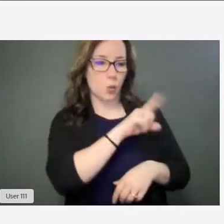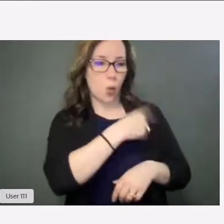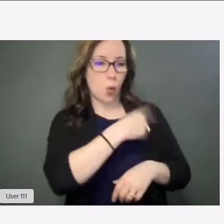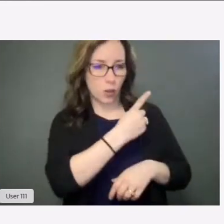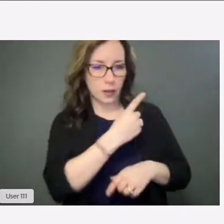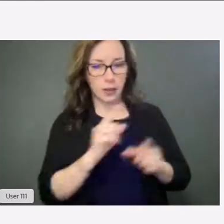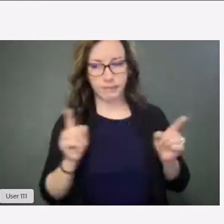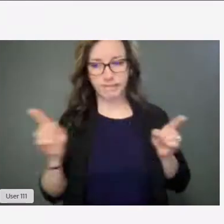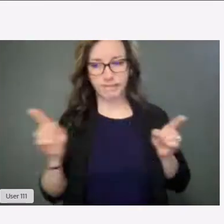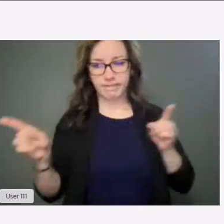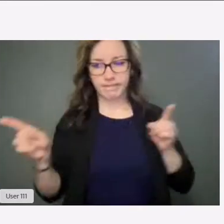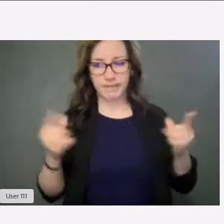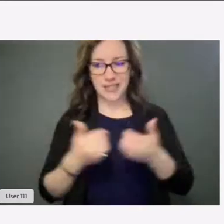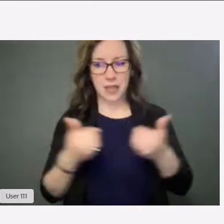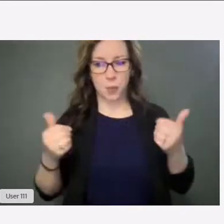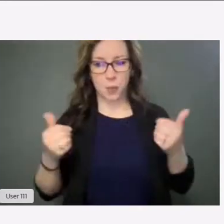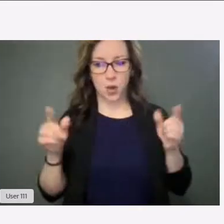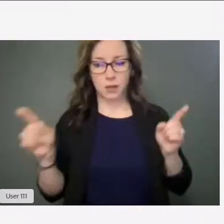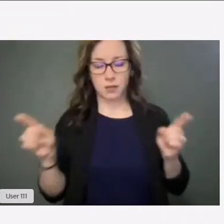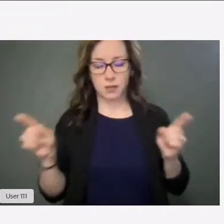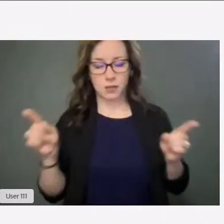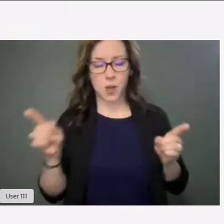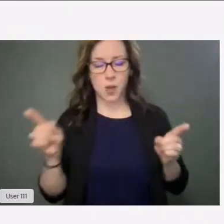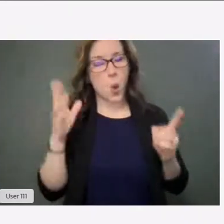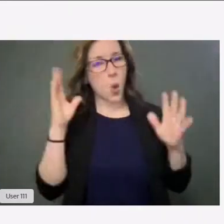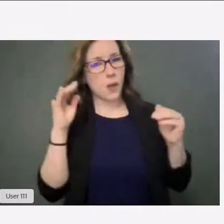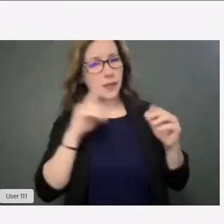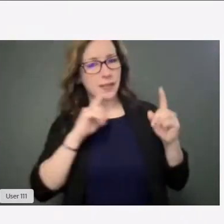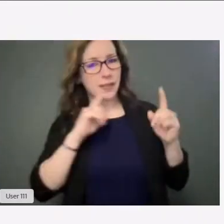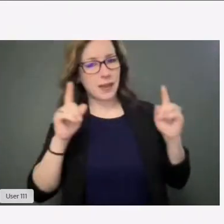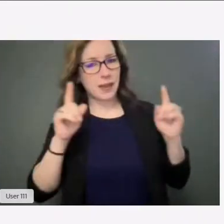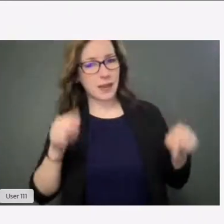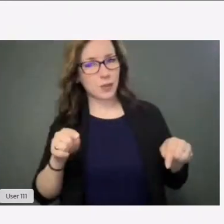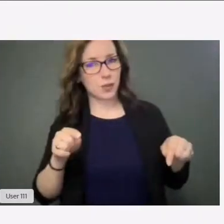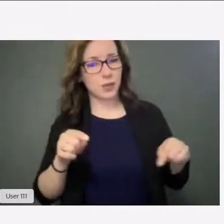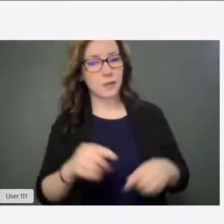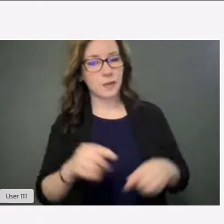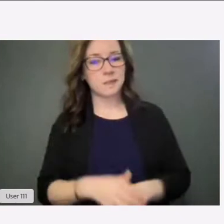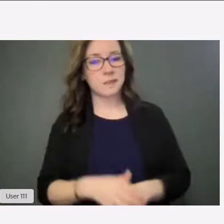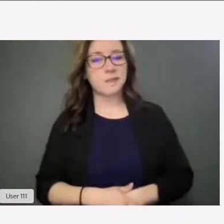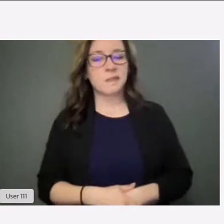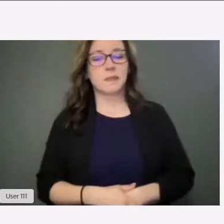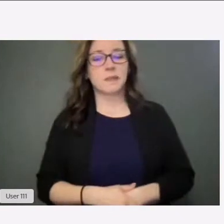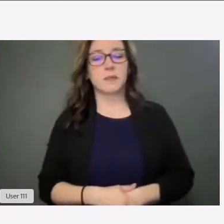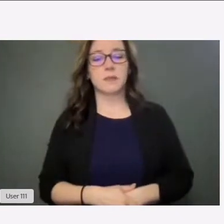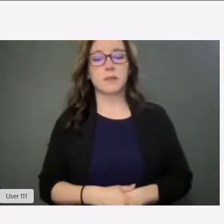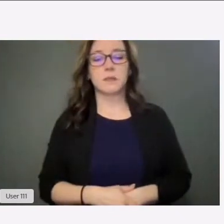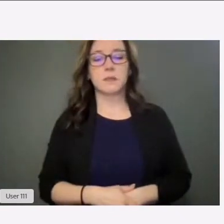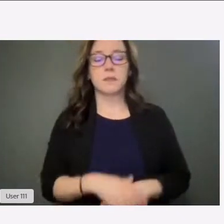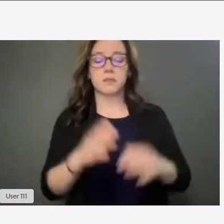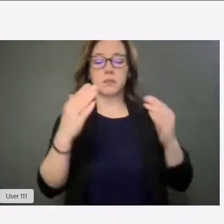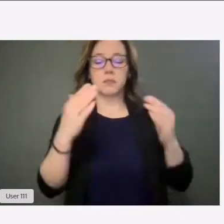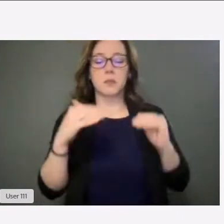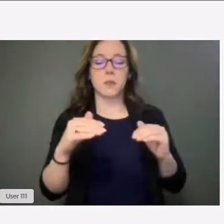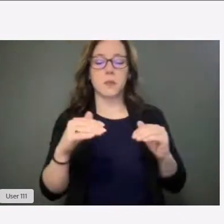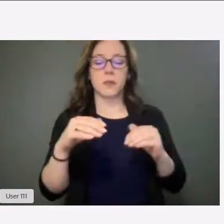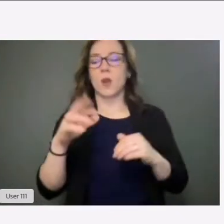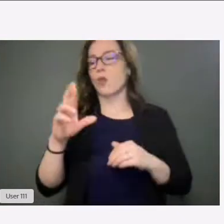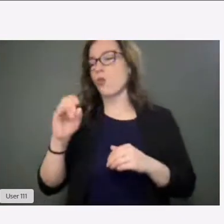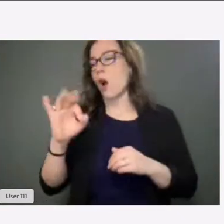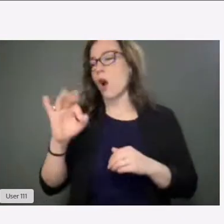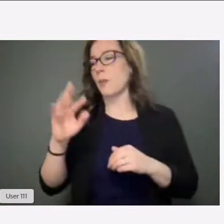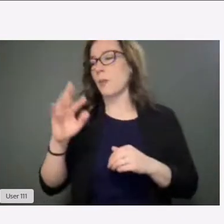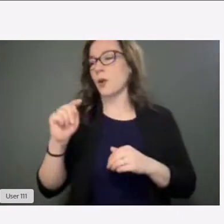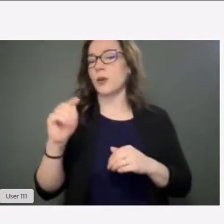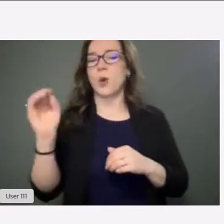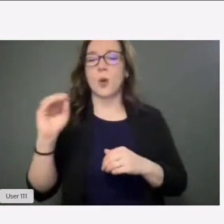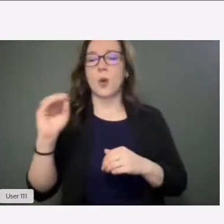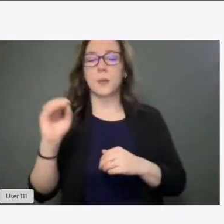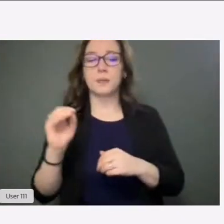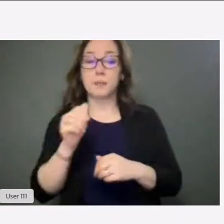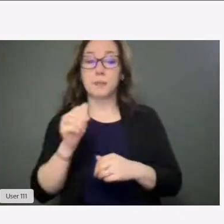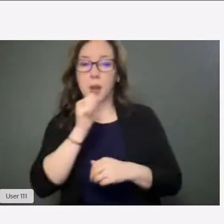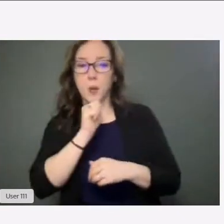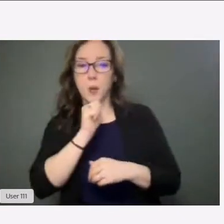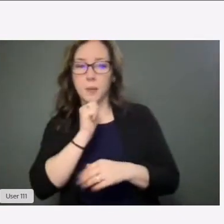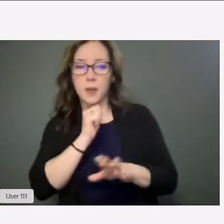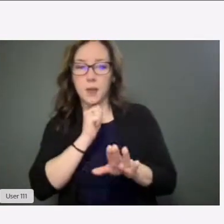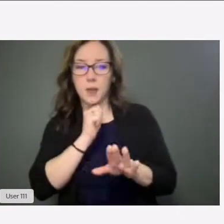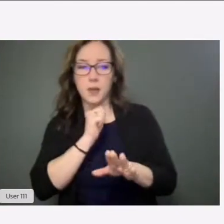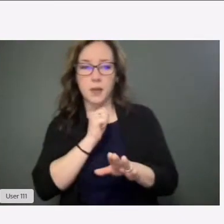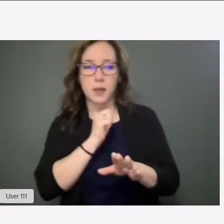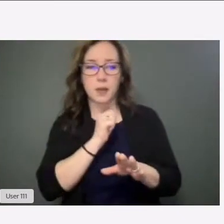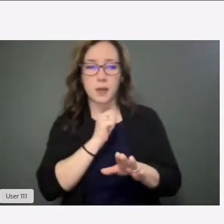Thank you, Mr. Muhammad. I hope that answers the question. Next question from Robert. Oh, Robert, bear with me, man.